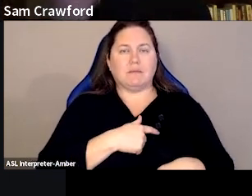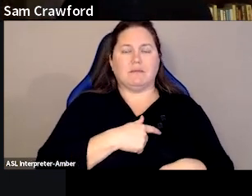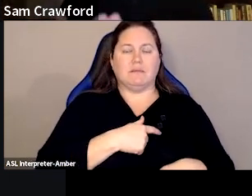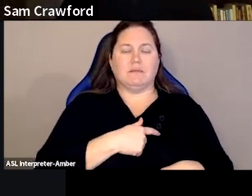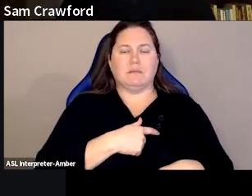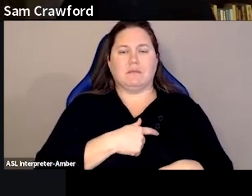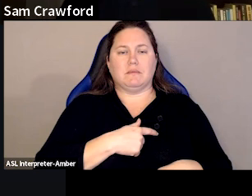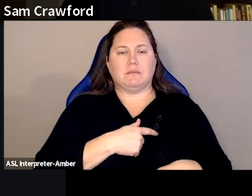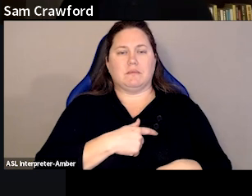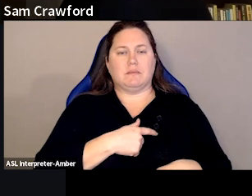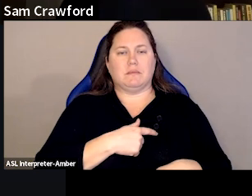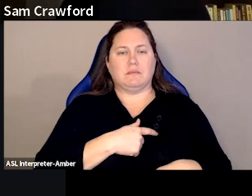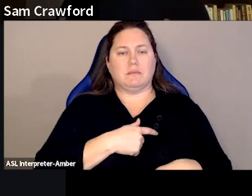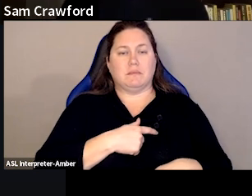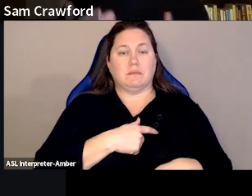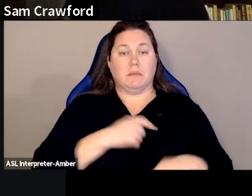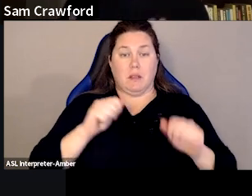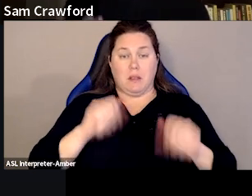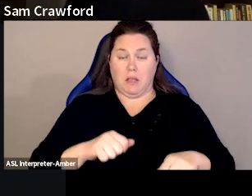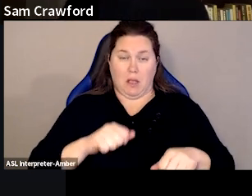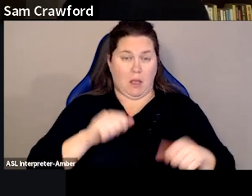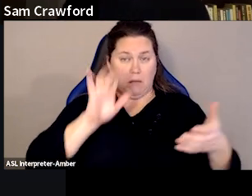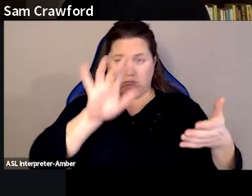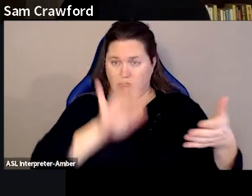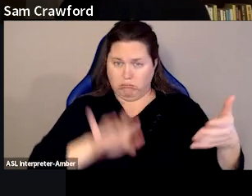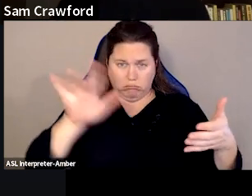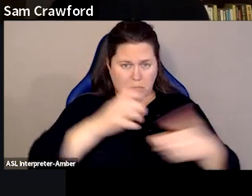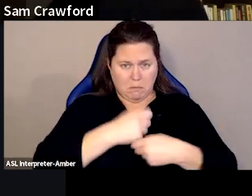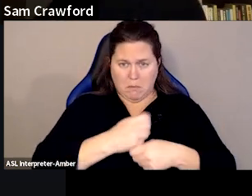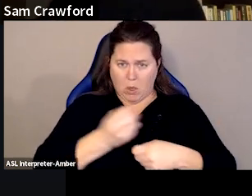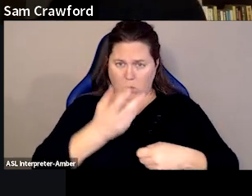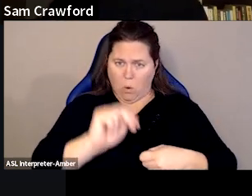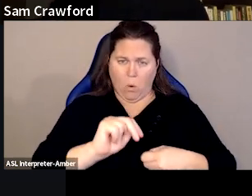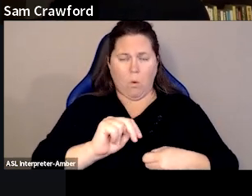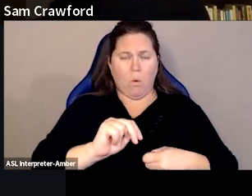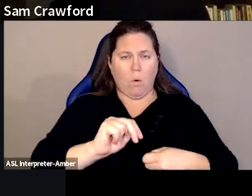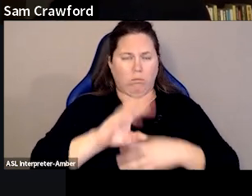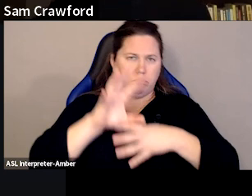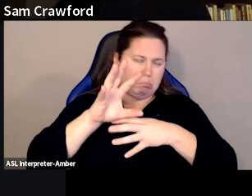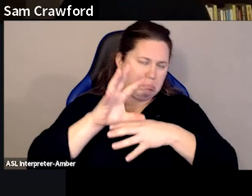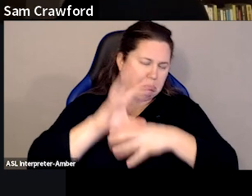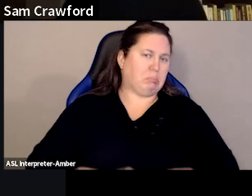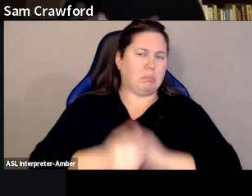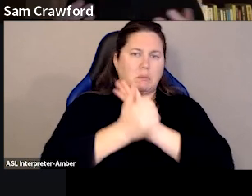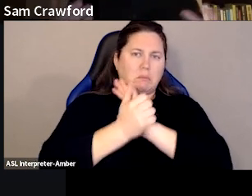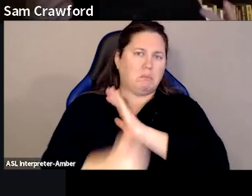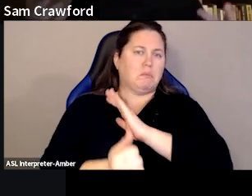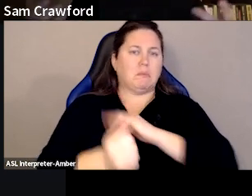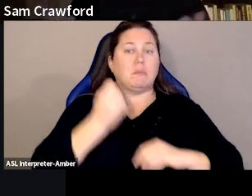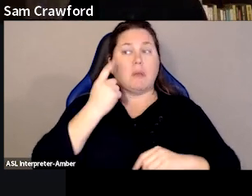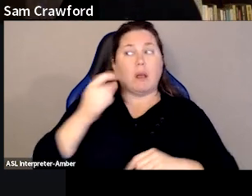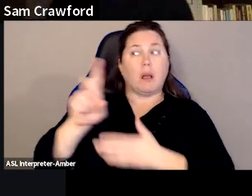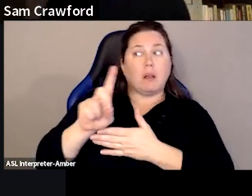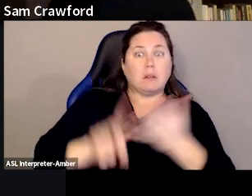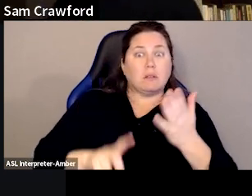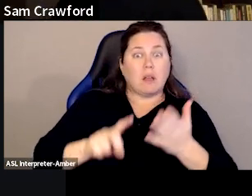allow them to become extremely proficient, basically, at making their own assets. But it didn't put designers out of work. In fact, I think